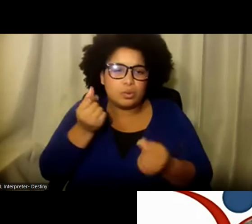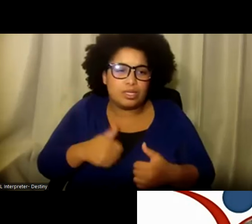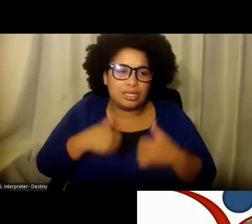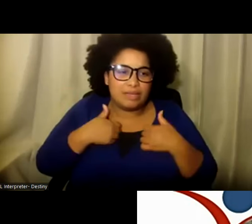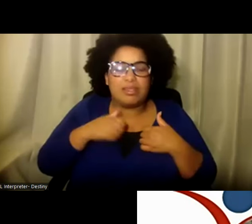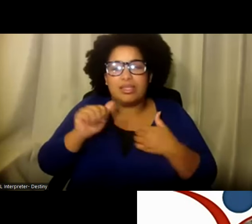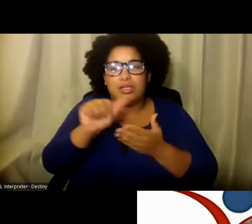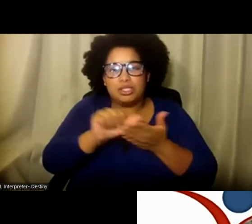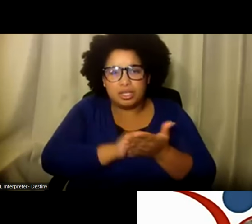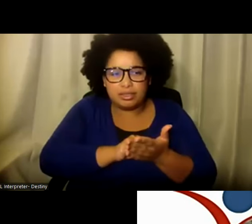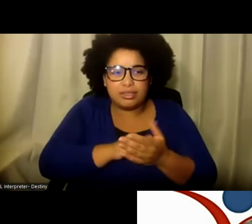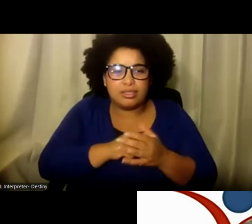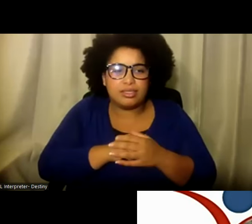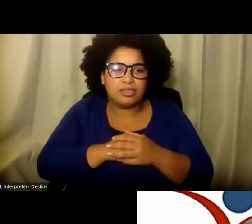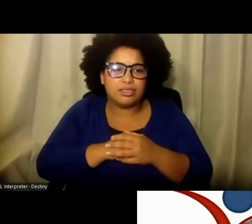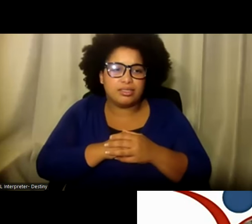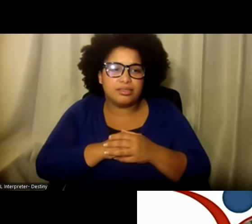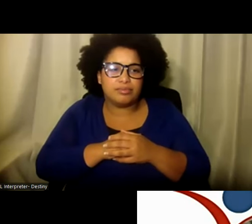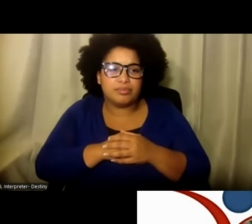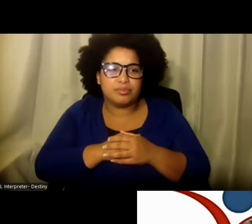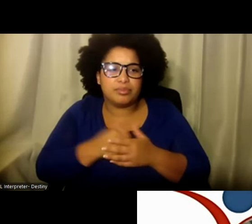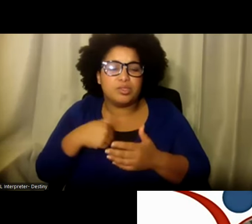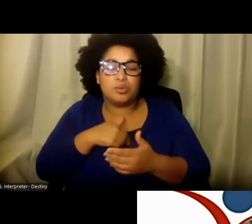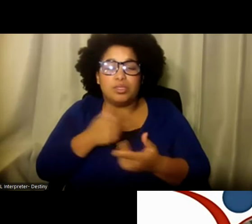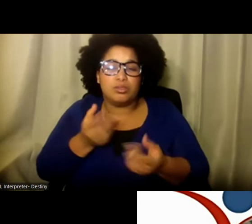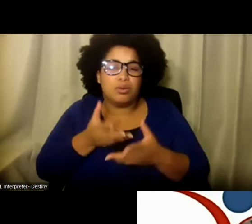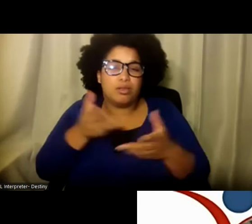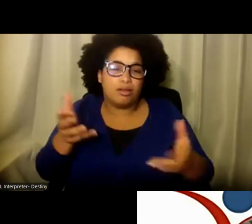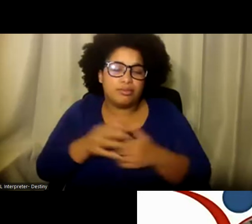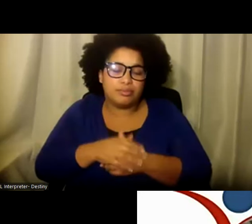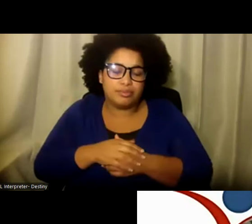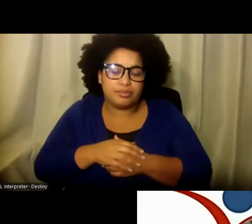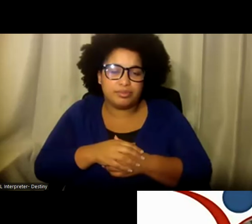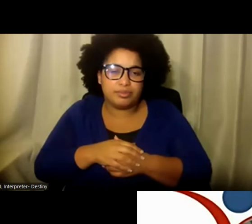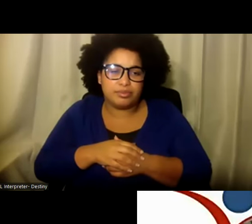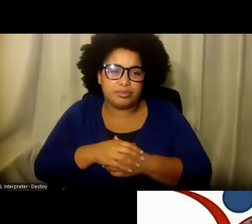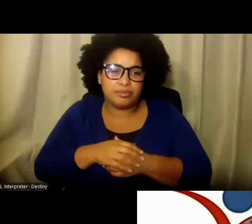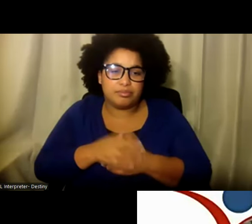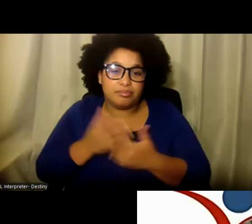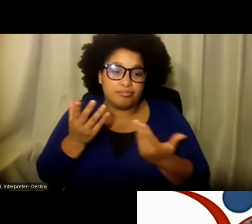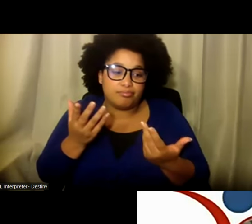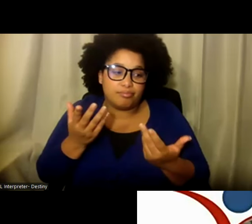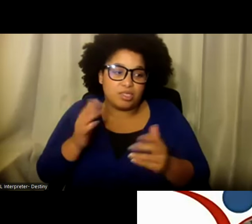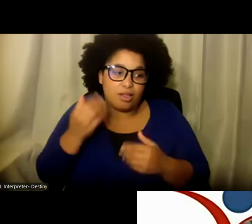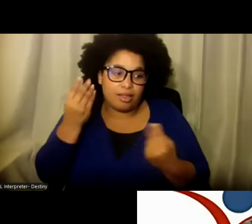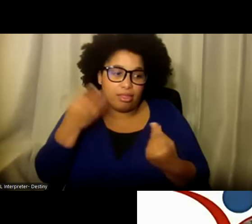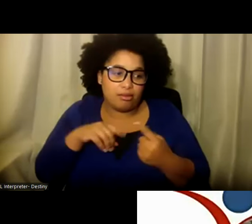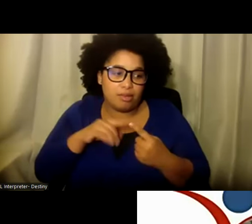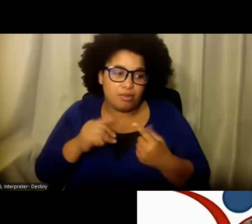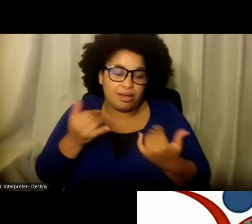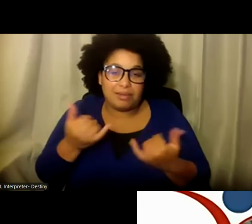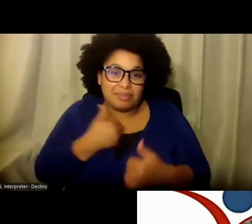agenda. We do it, like I said, we do a lot. So that's all I can think of right now. I'm